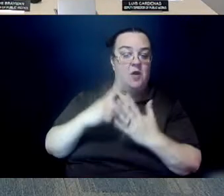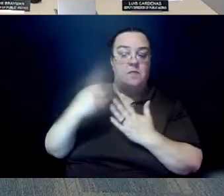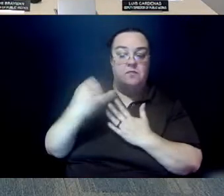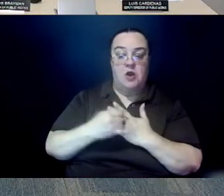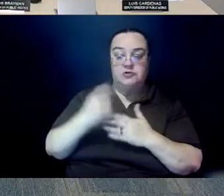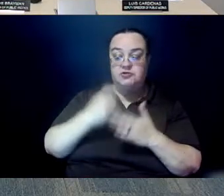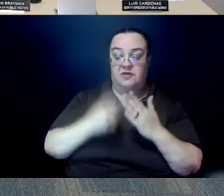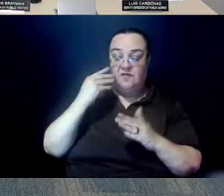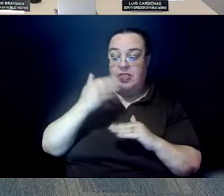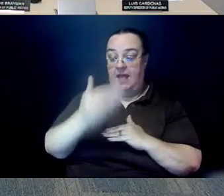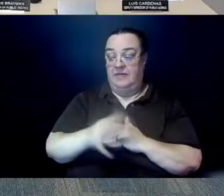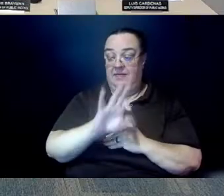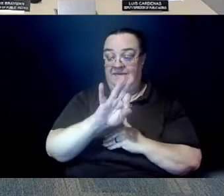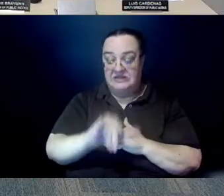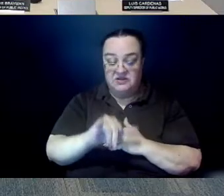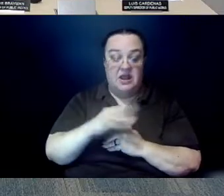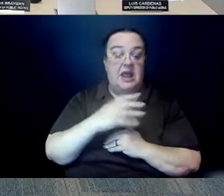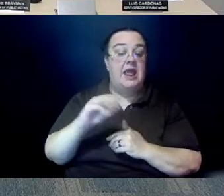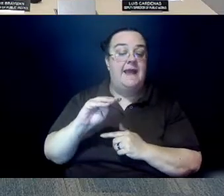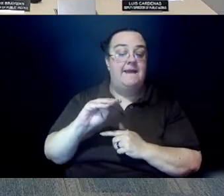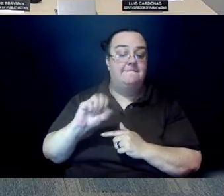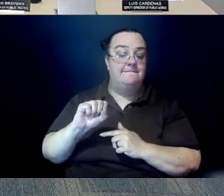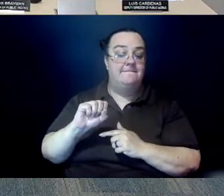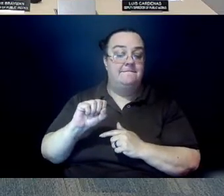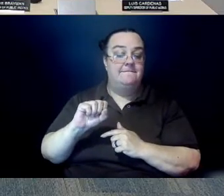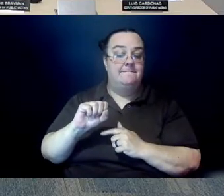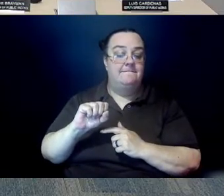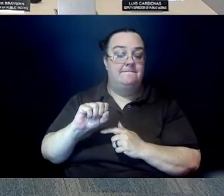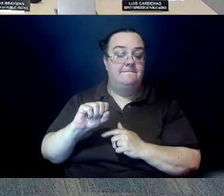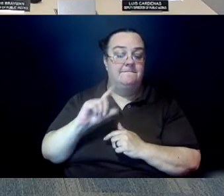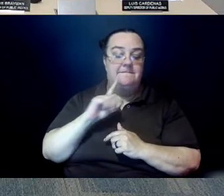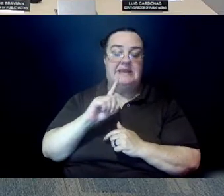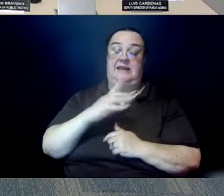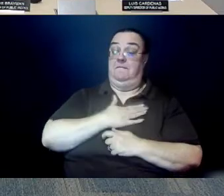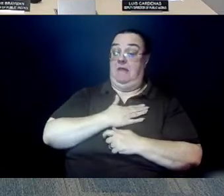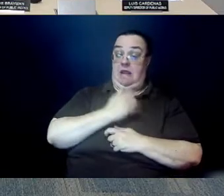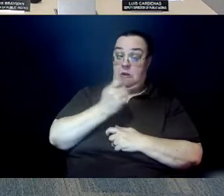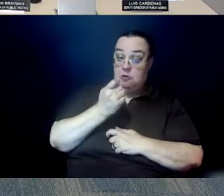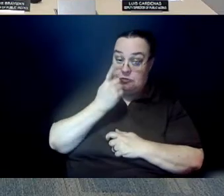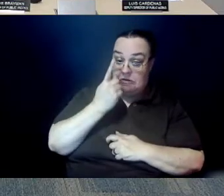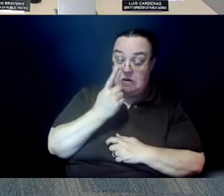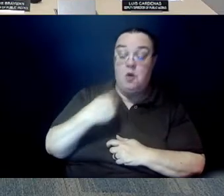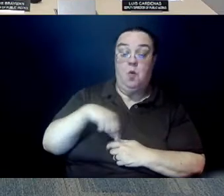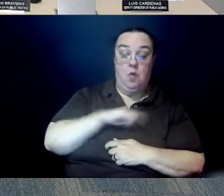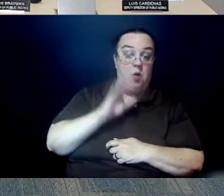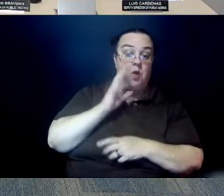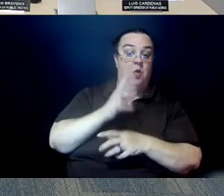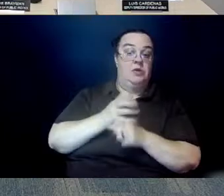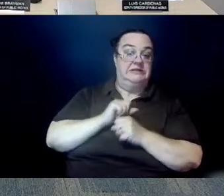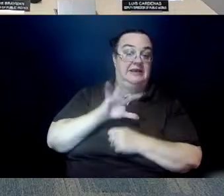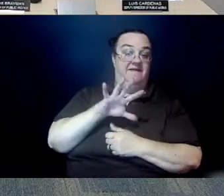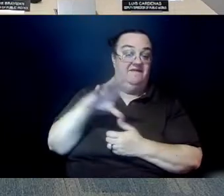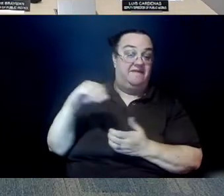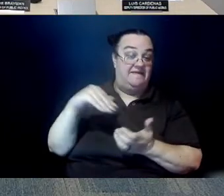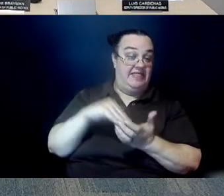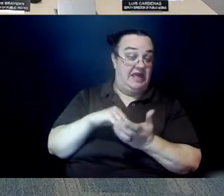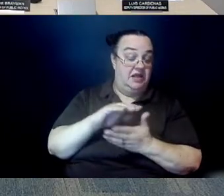year. And it's my understanding that we will be receiving